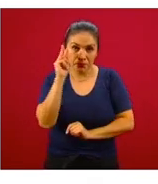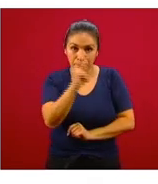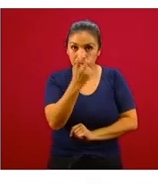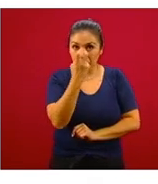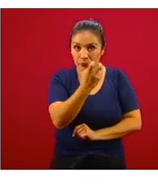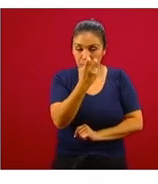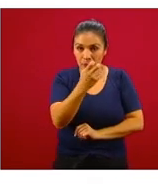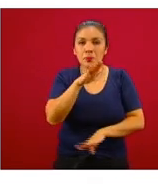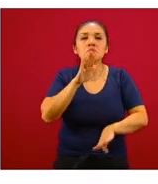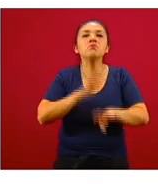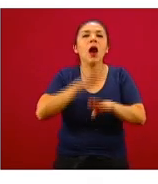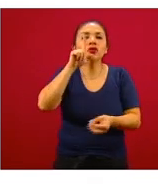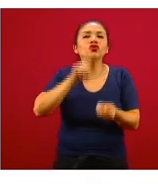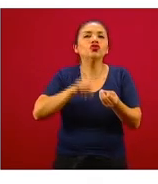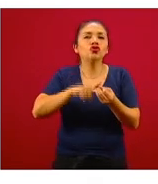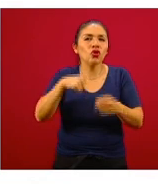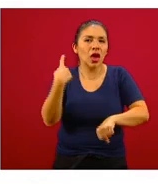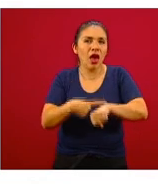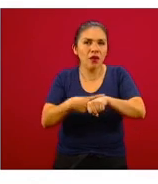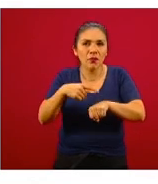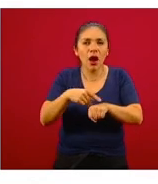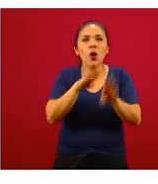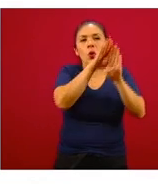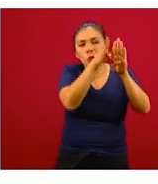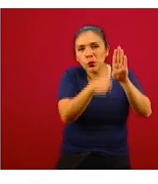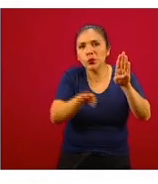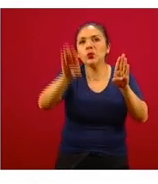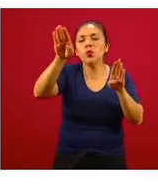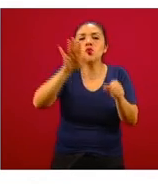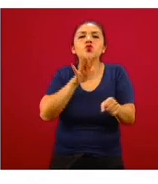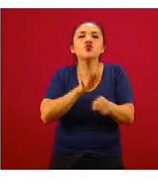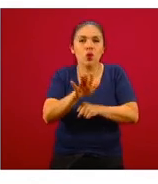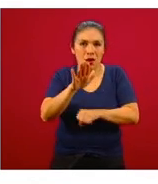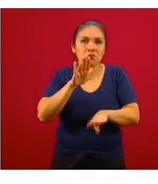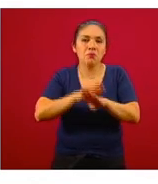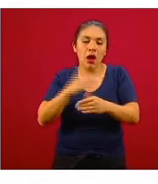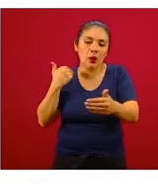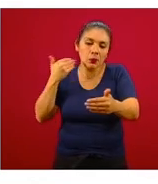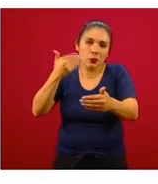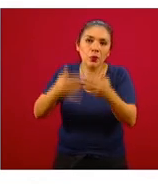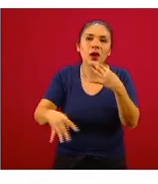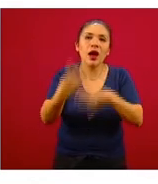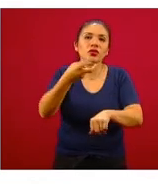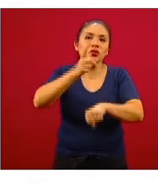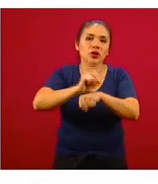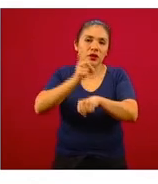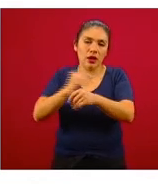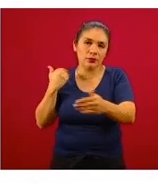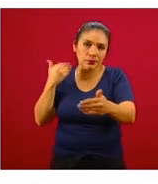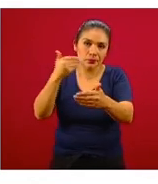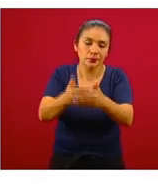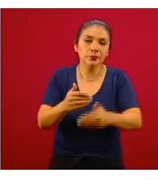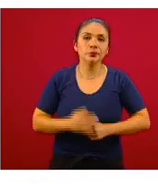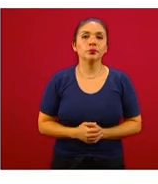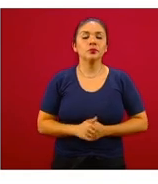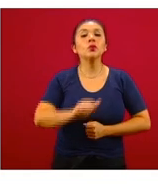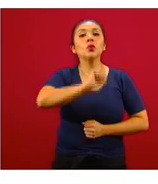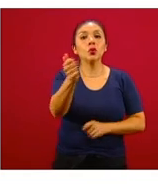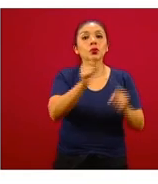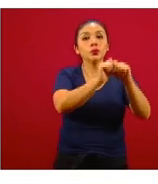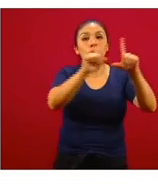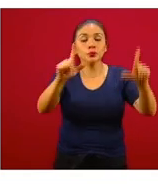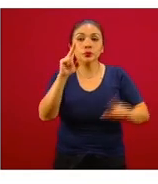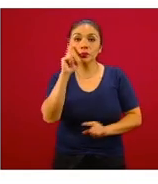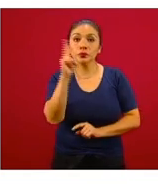can quickly identify which states are leading the way in the active pandemic incidence rate.